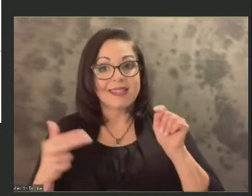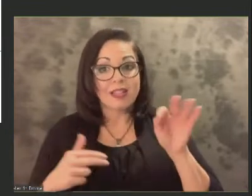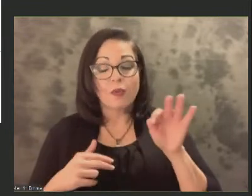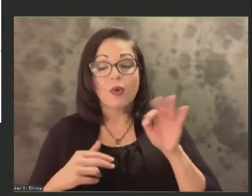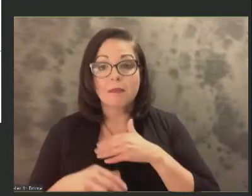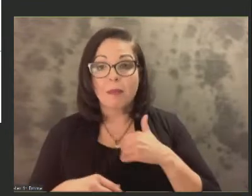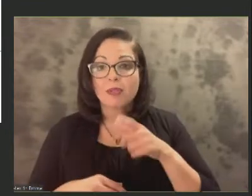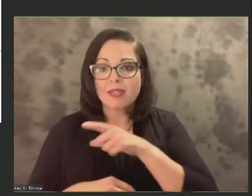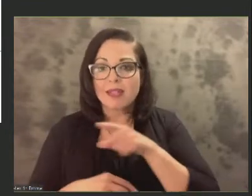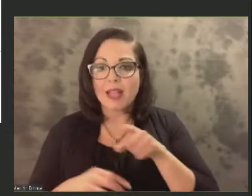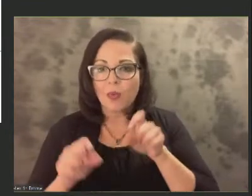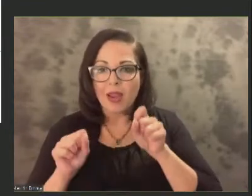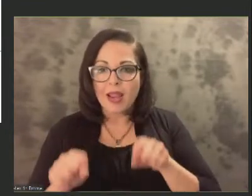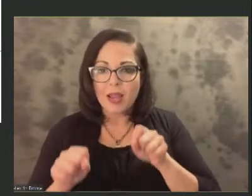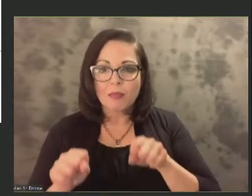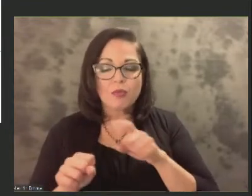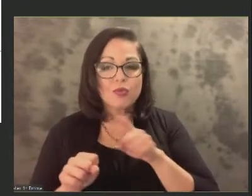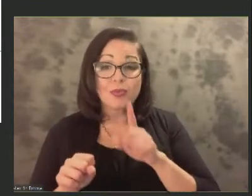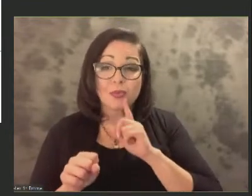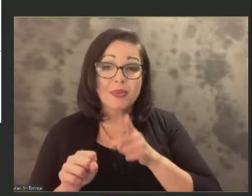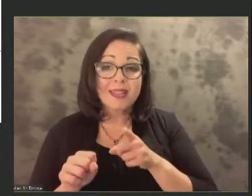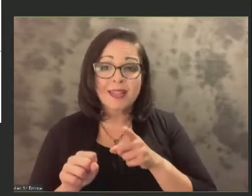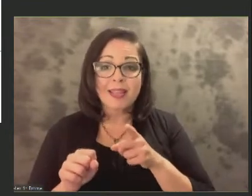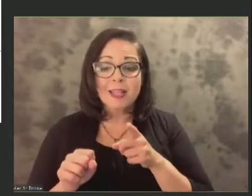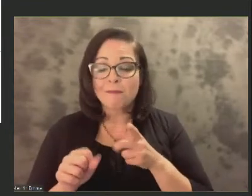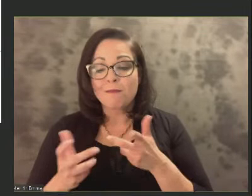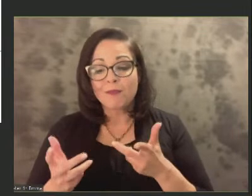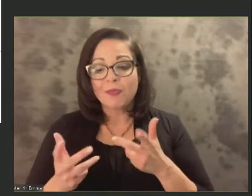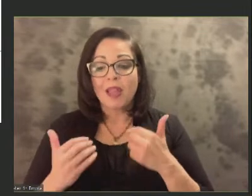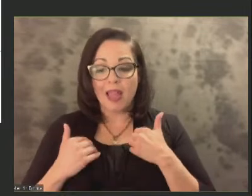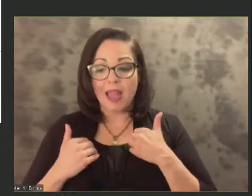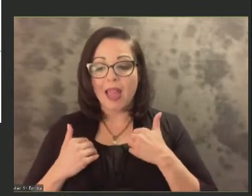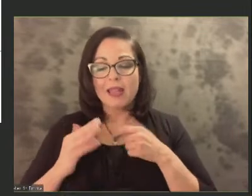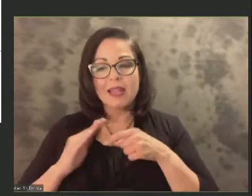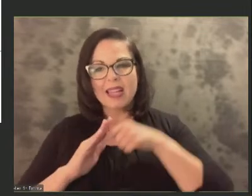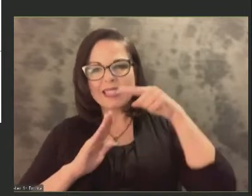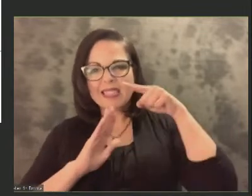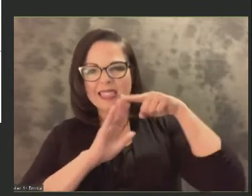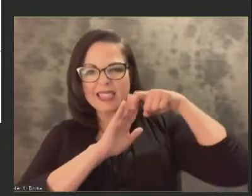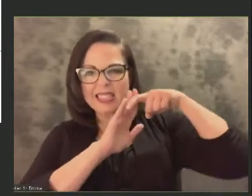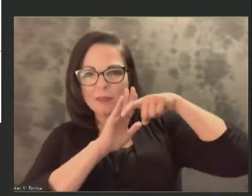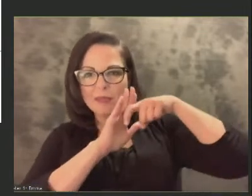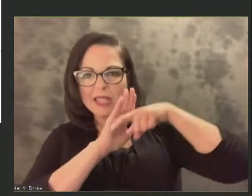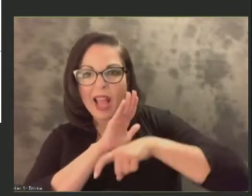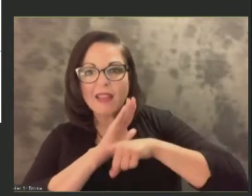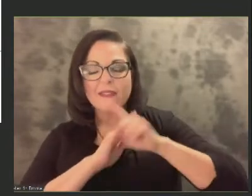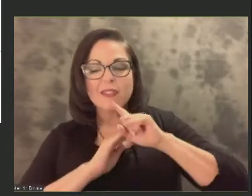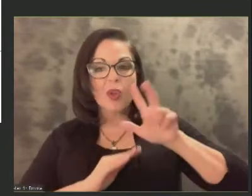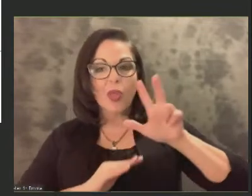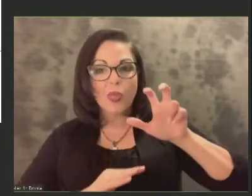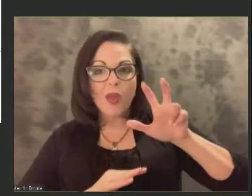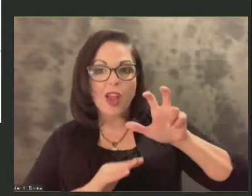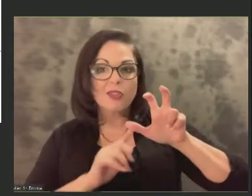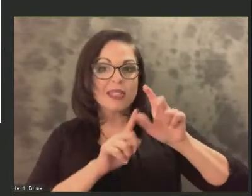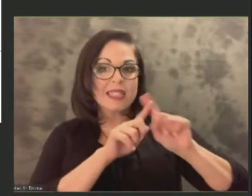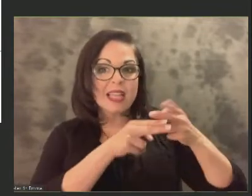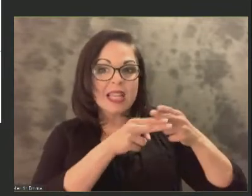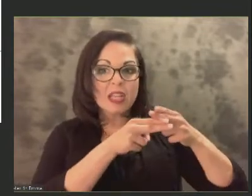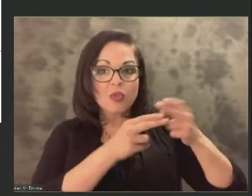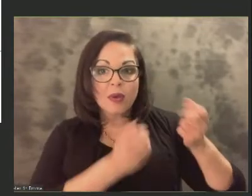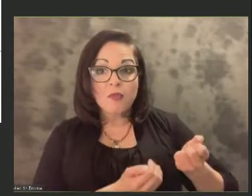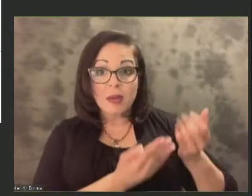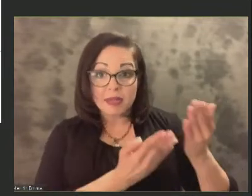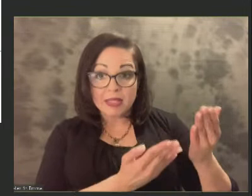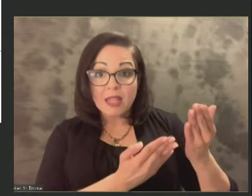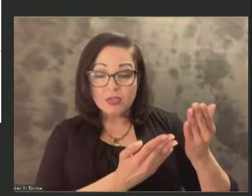to, basically had a deep dive into those 300 interim